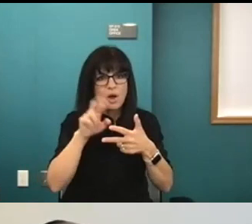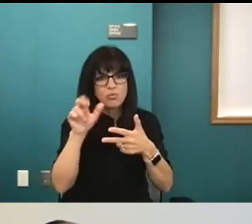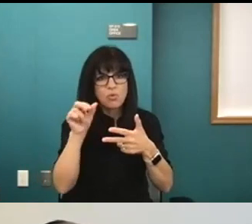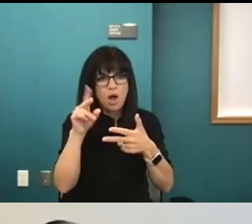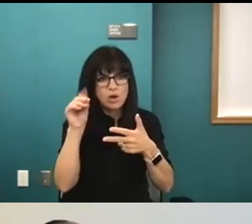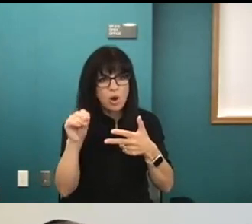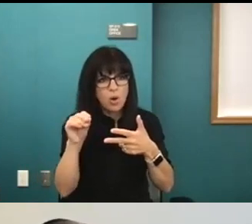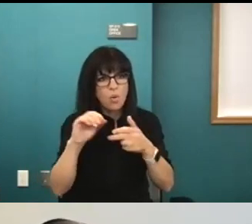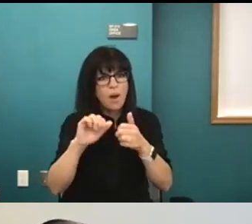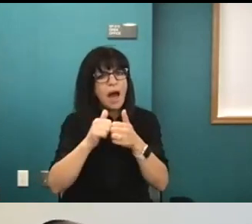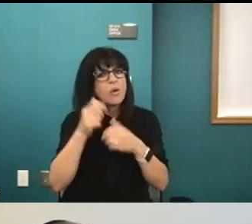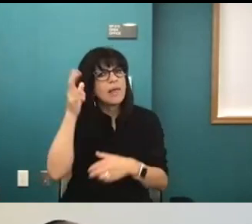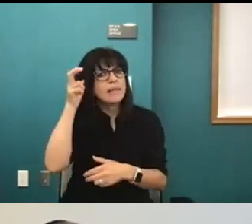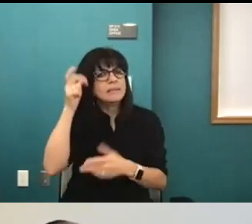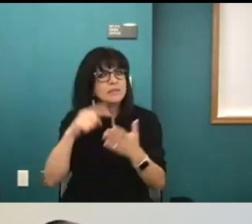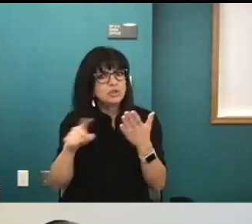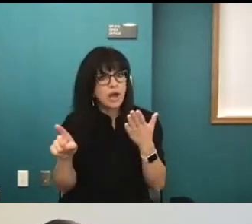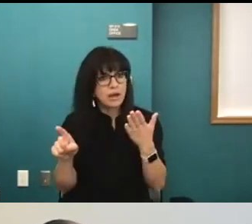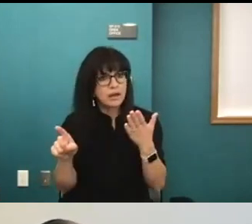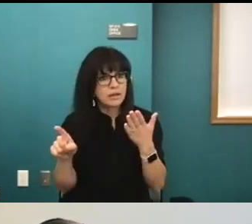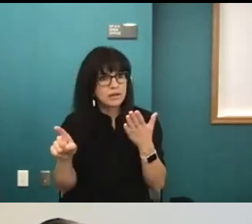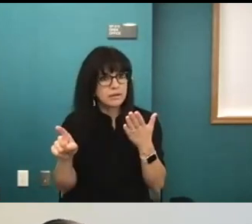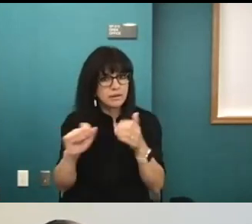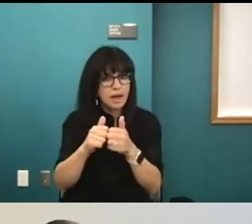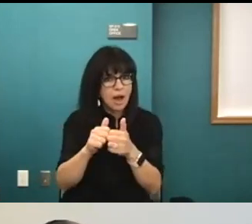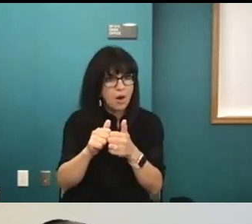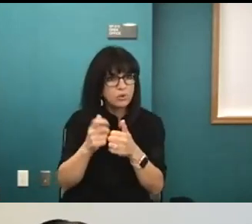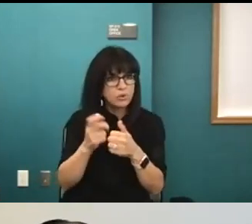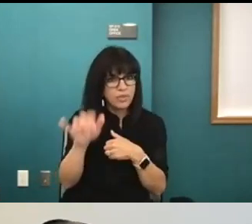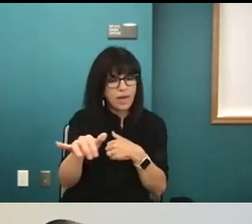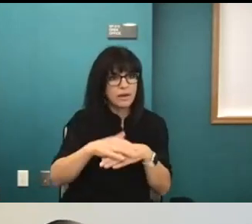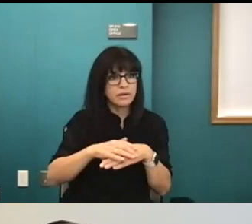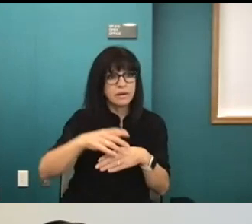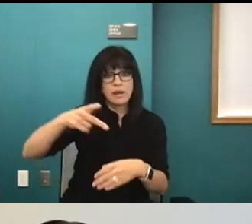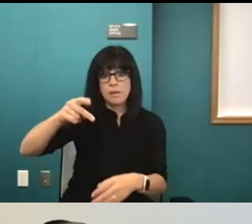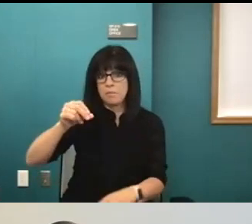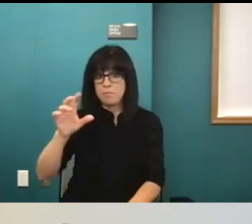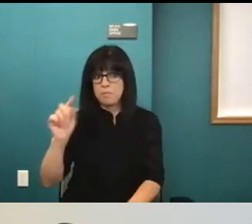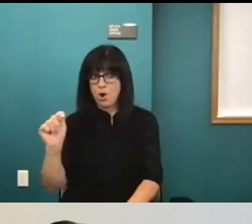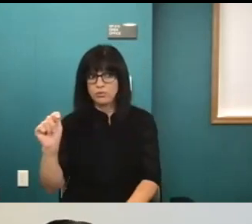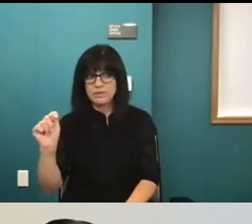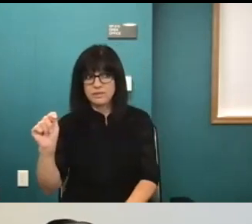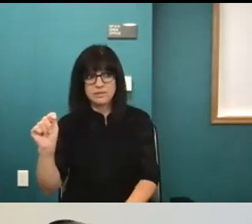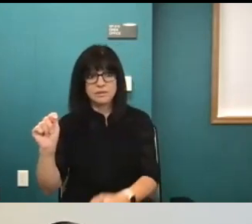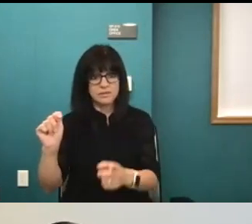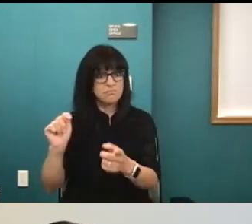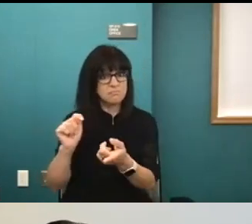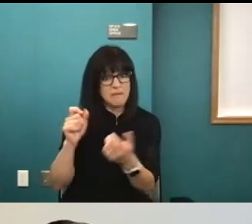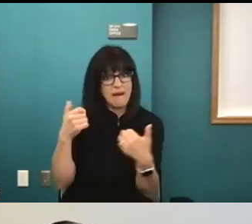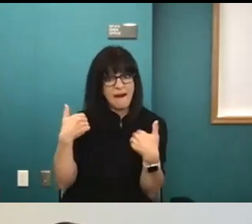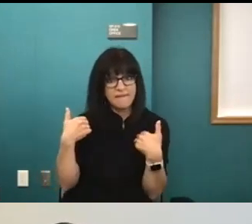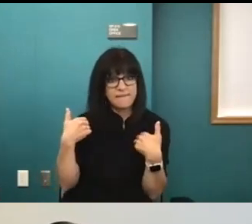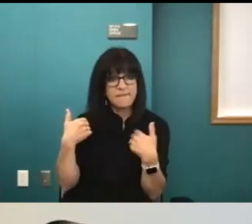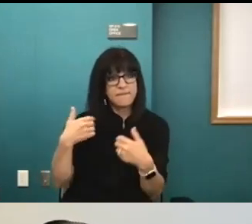doing listening checks with those? Do you guys have a post for the Adhere? There is a post for the Adhere. With the Rondo 3,